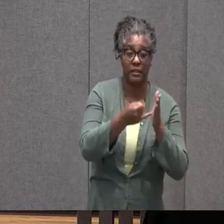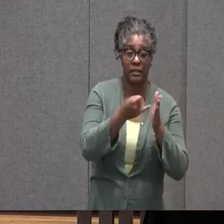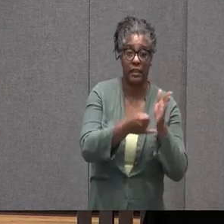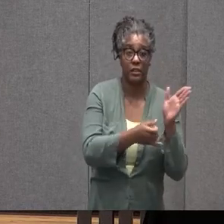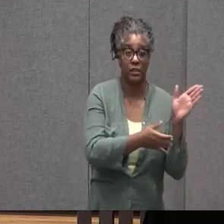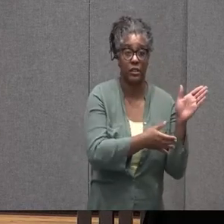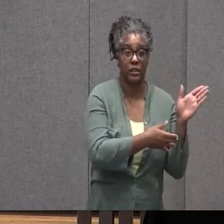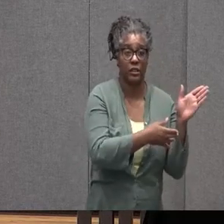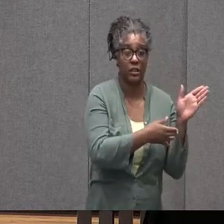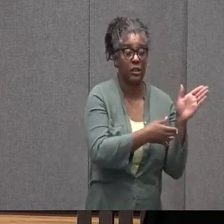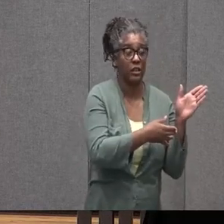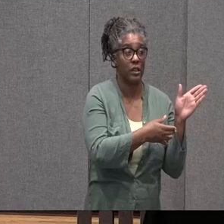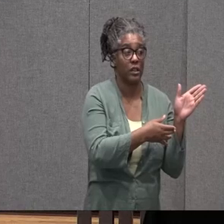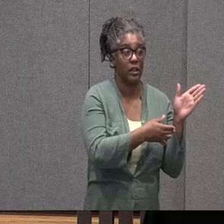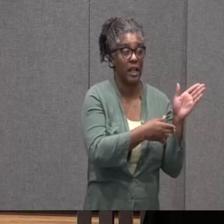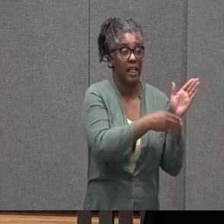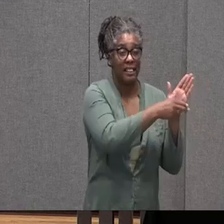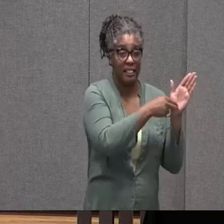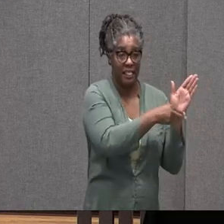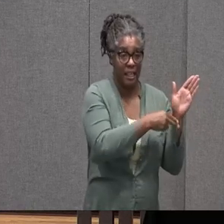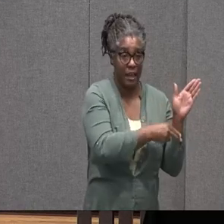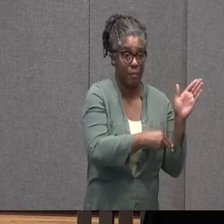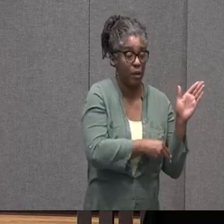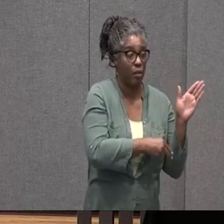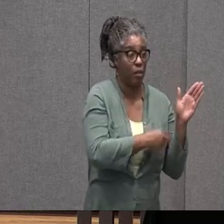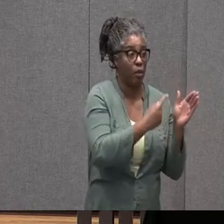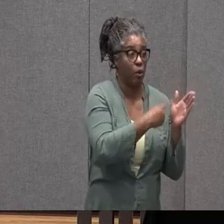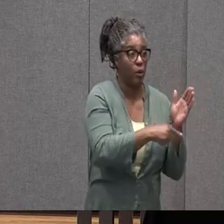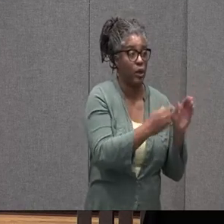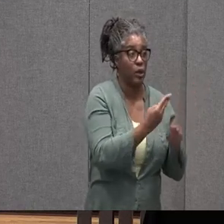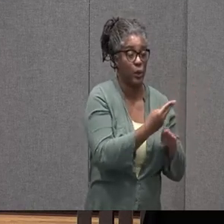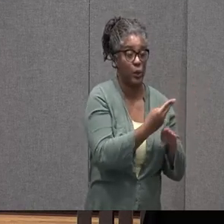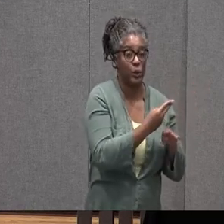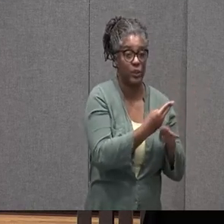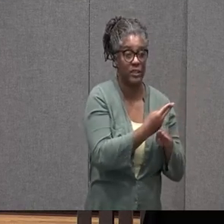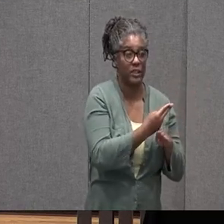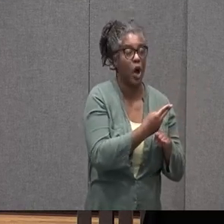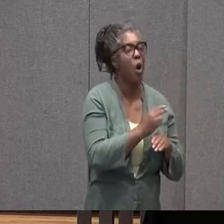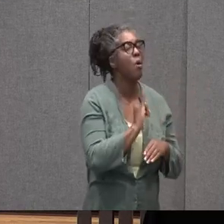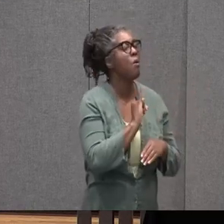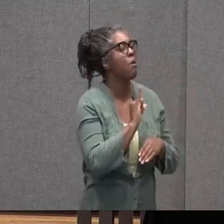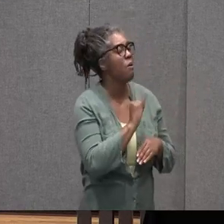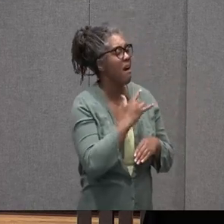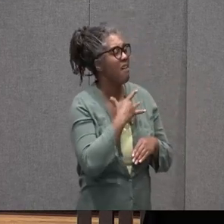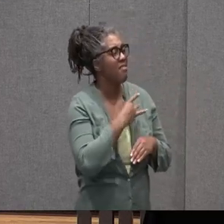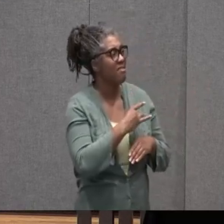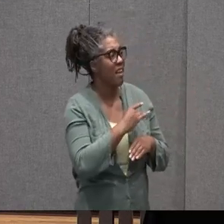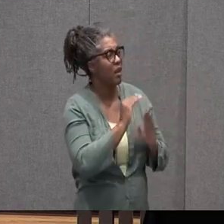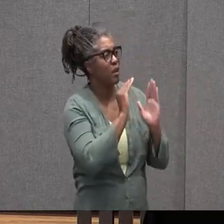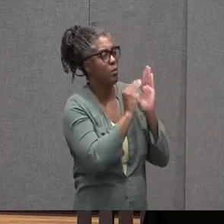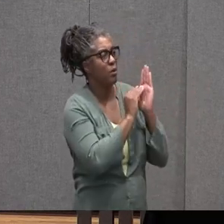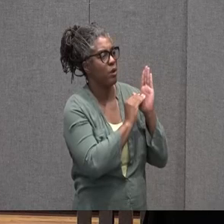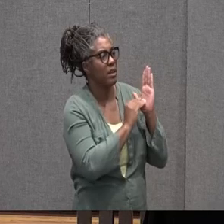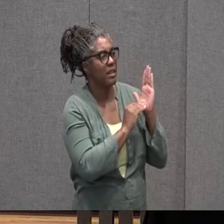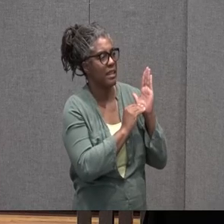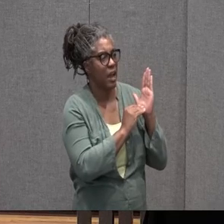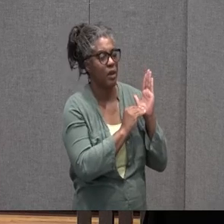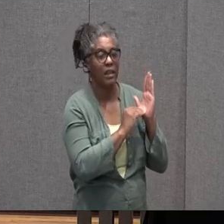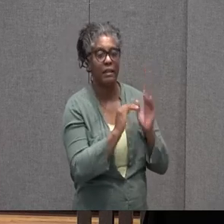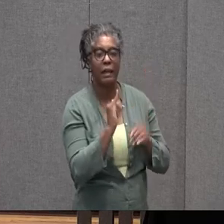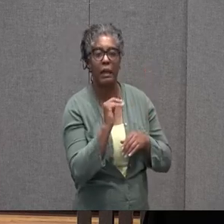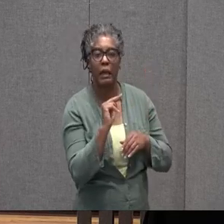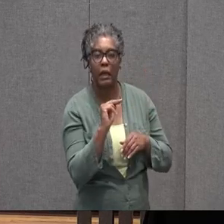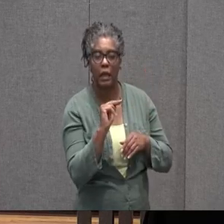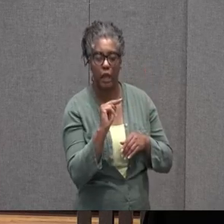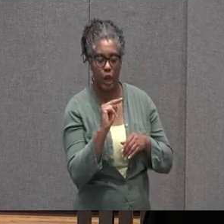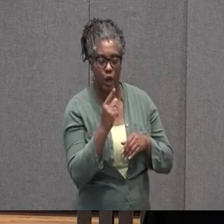she used. Oh, I like how she put her like ingredients, her supplies in there. That was smart. Yeah, rulers, sticks,